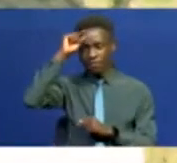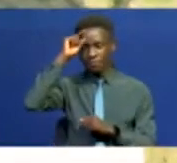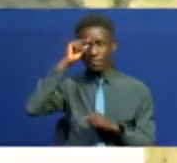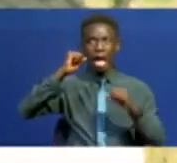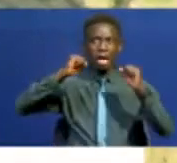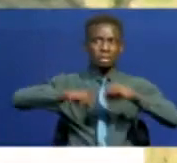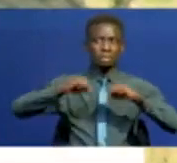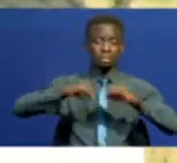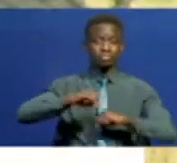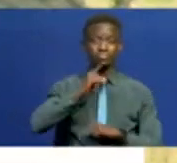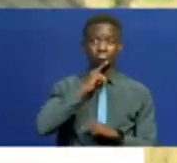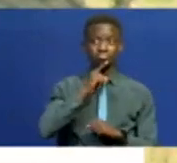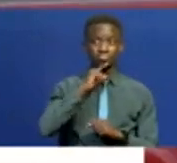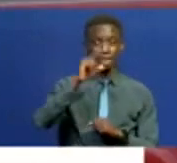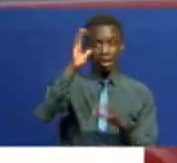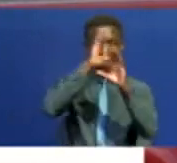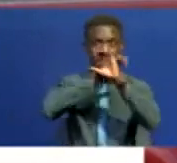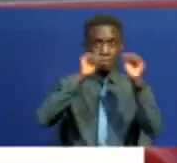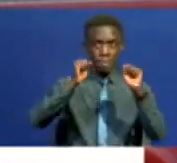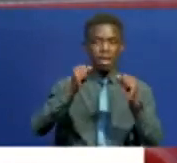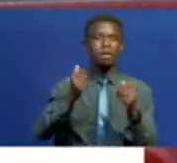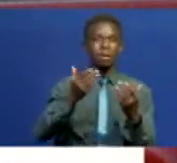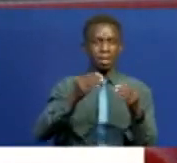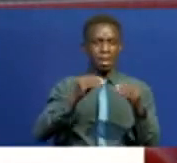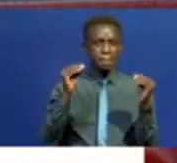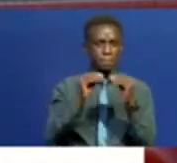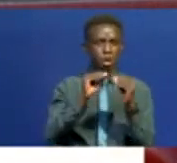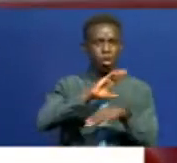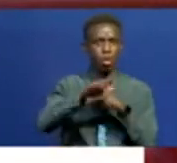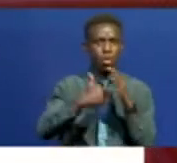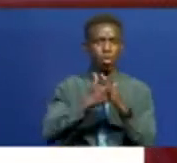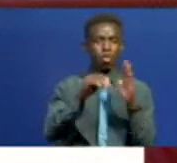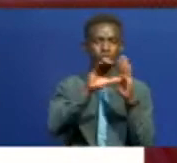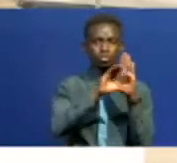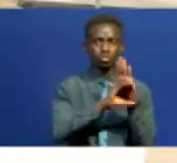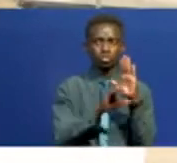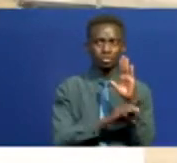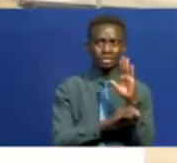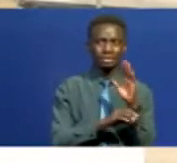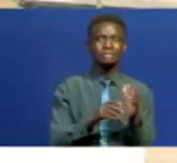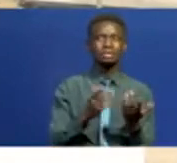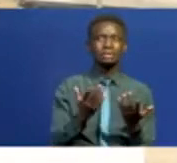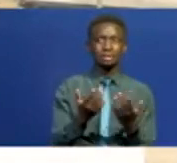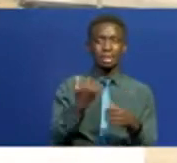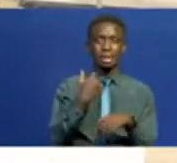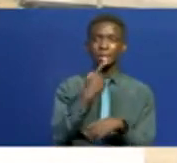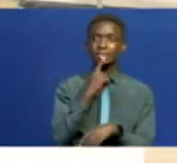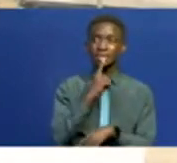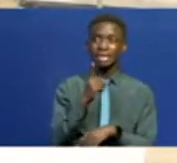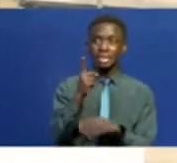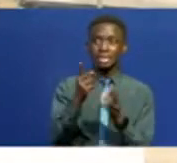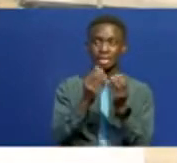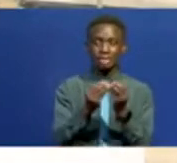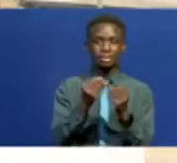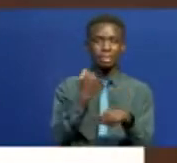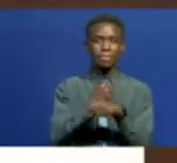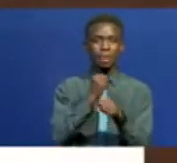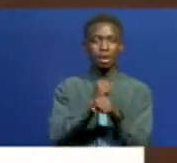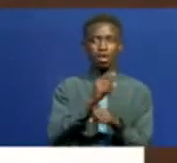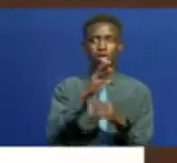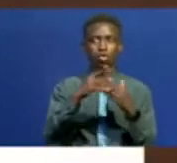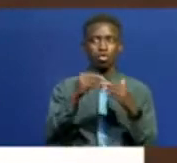board and met all the constitutional thresholds, terming the deal as a necessity in easing the dollar demand in the country.